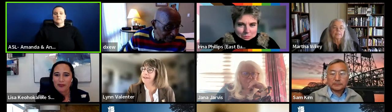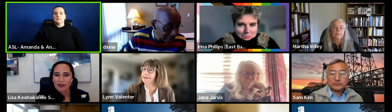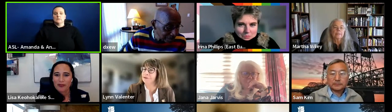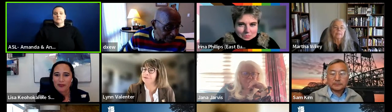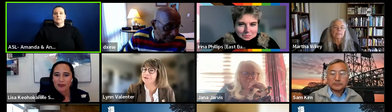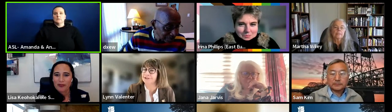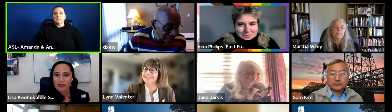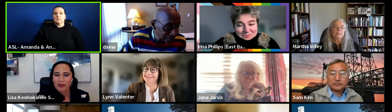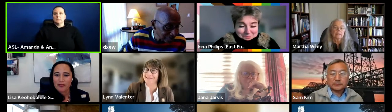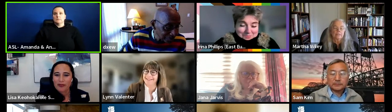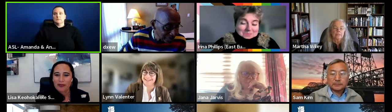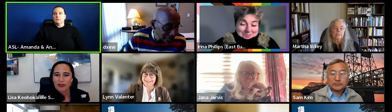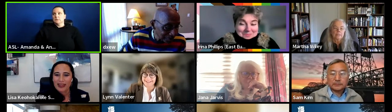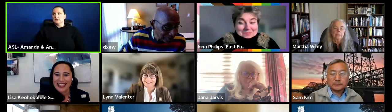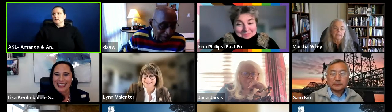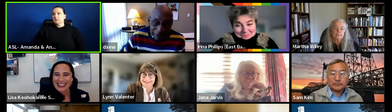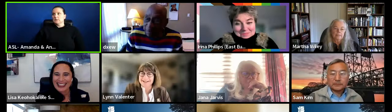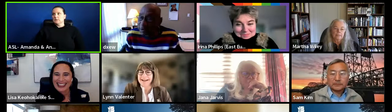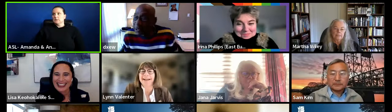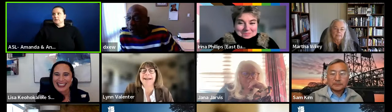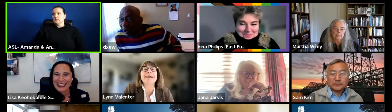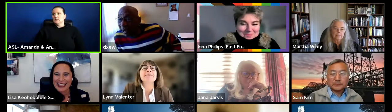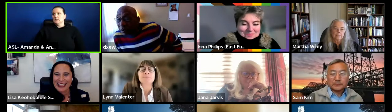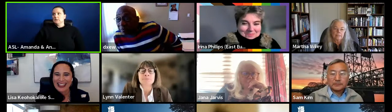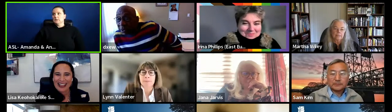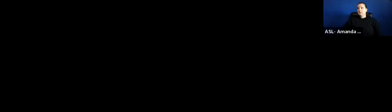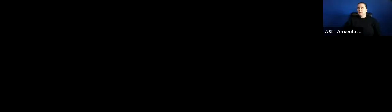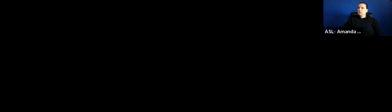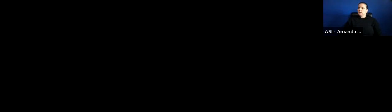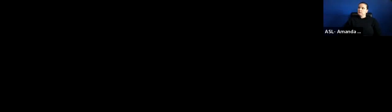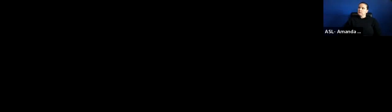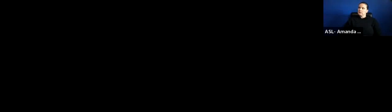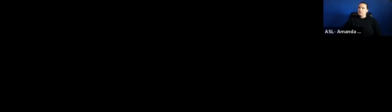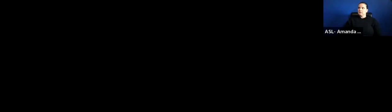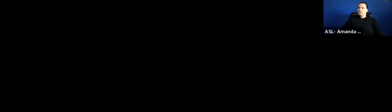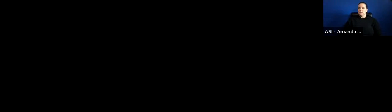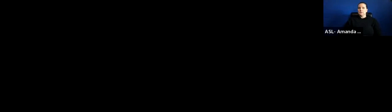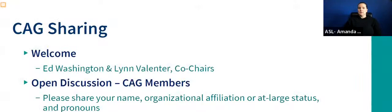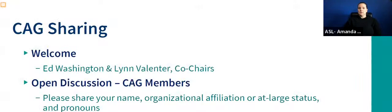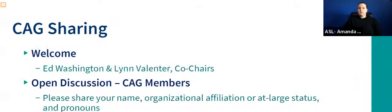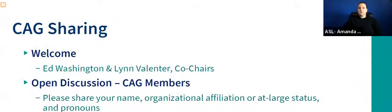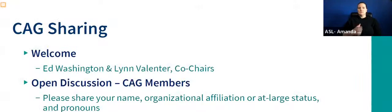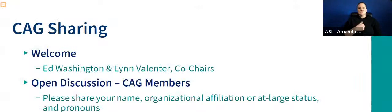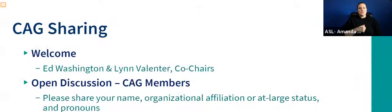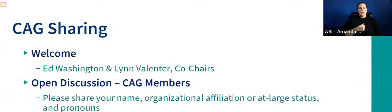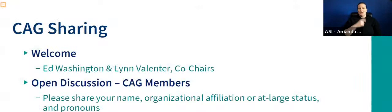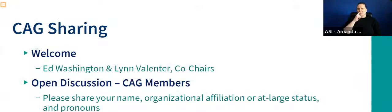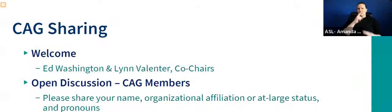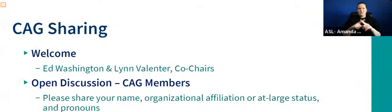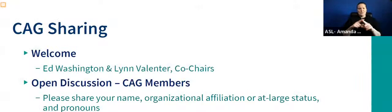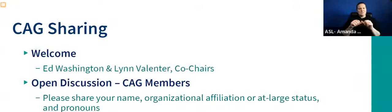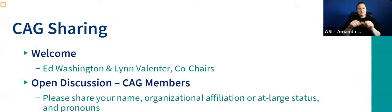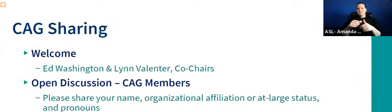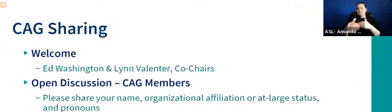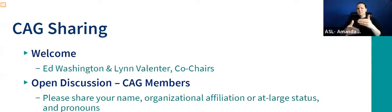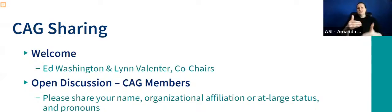Or I can go first. Sorry, I was muted. Oh, please proceed.